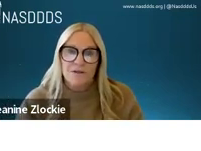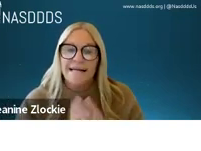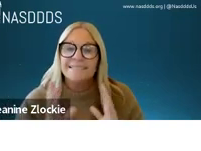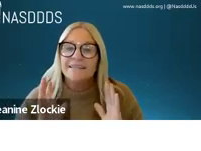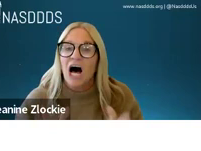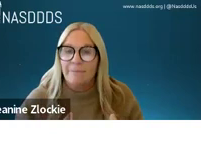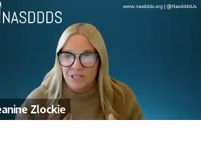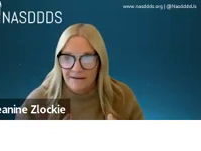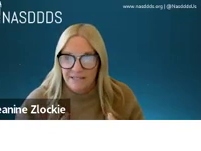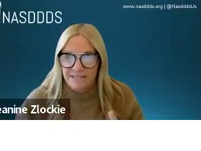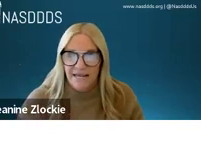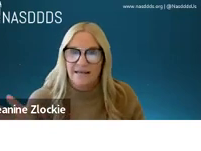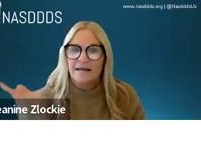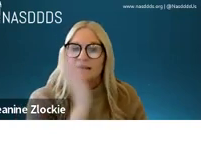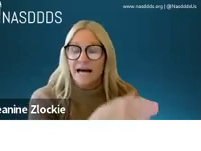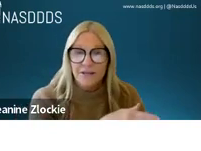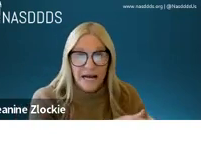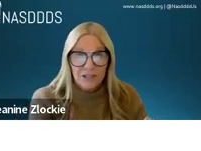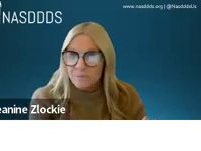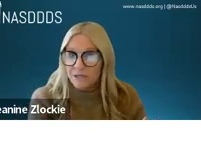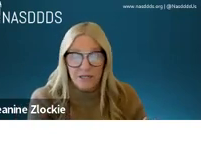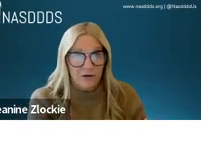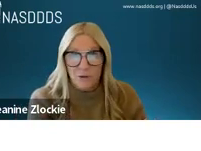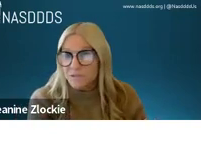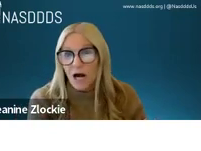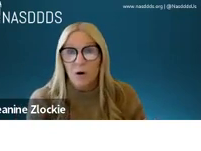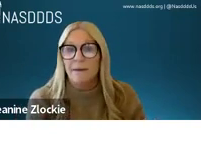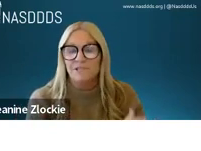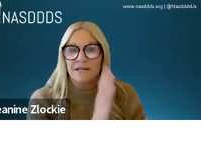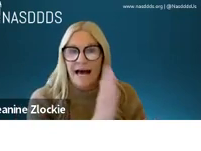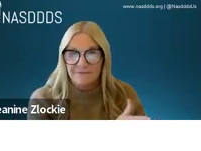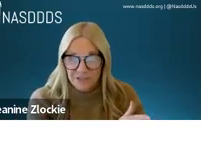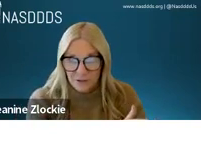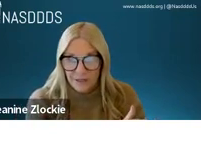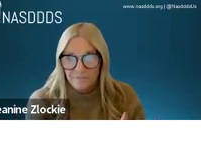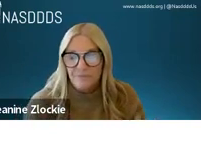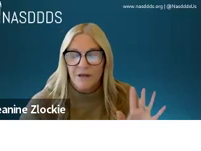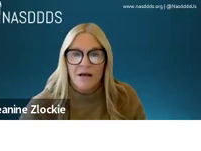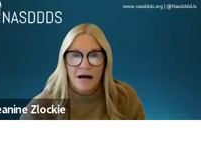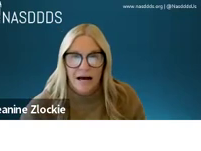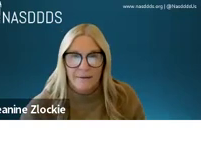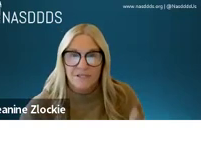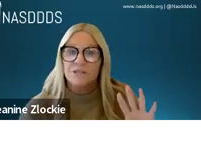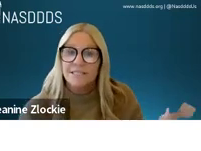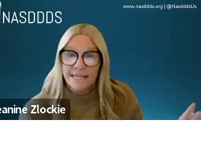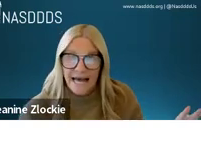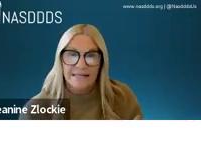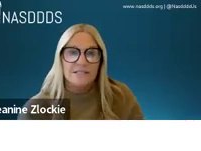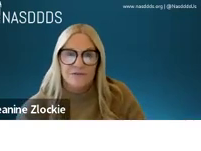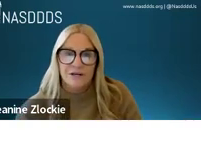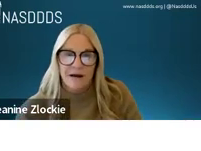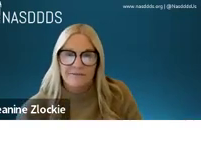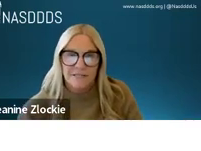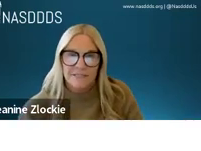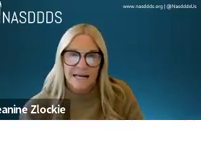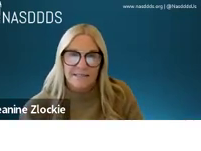So that's at the option of the state. The other eligibility groups, no option, have to do it. So this again